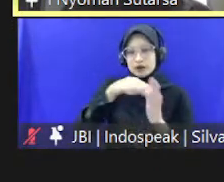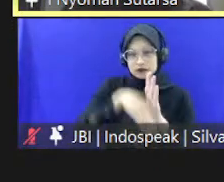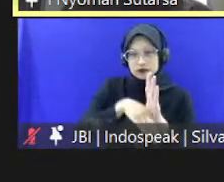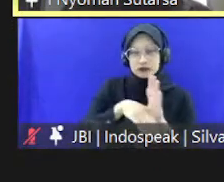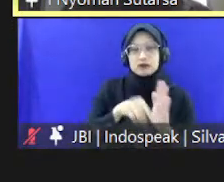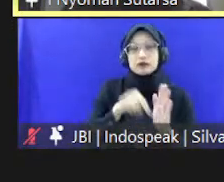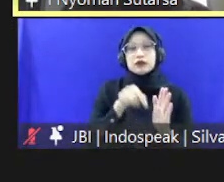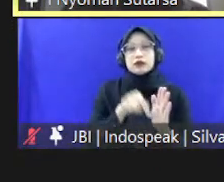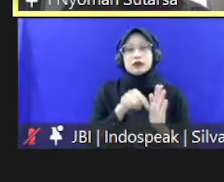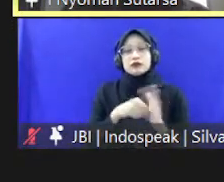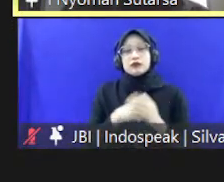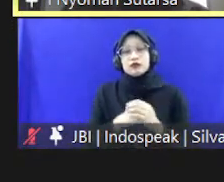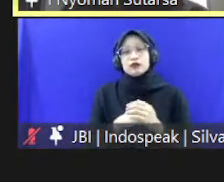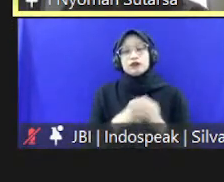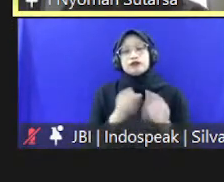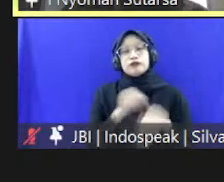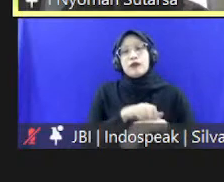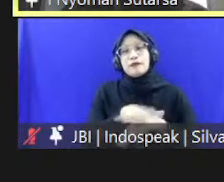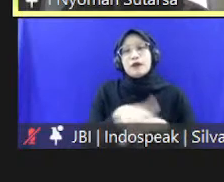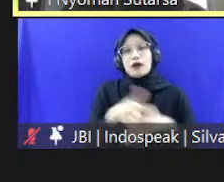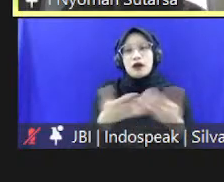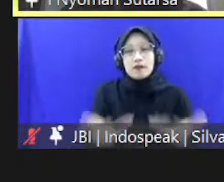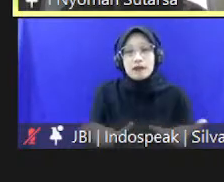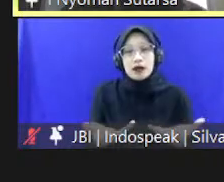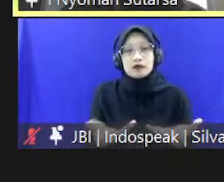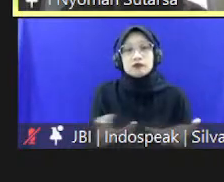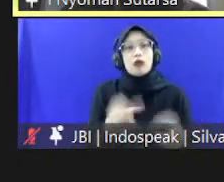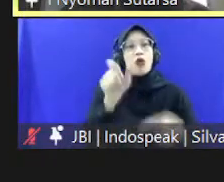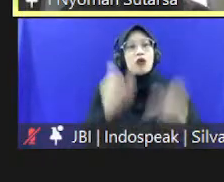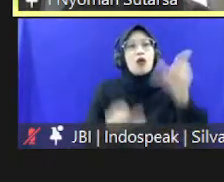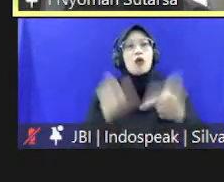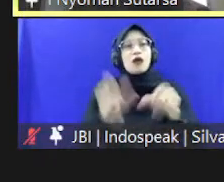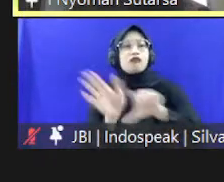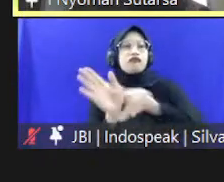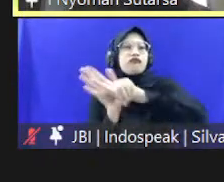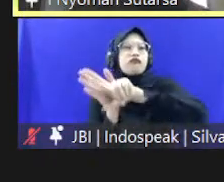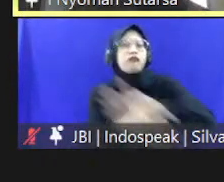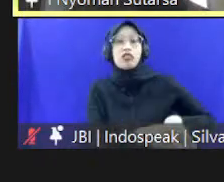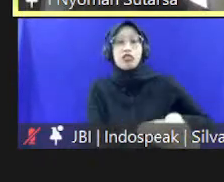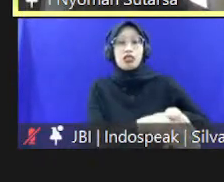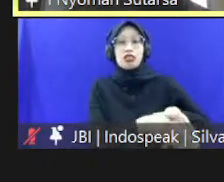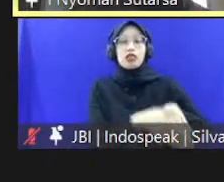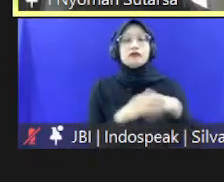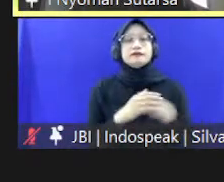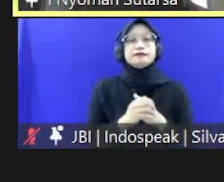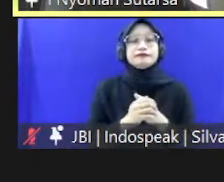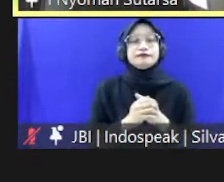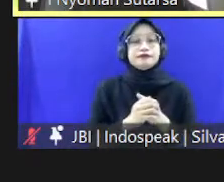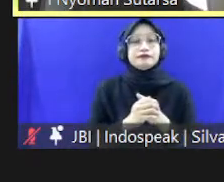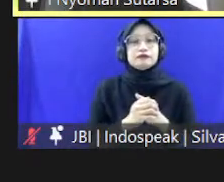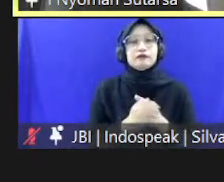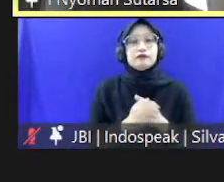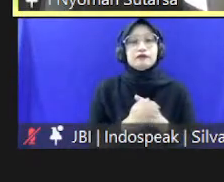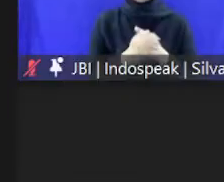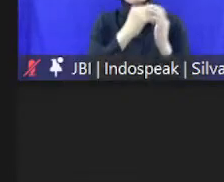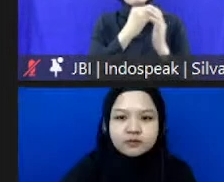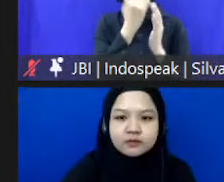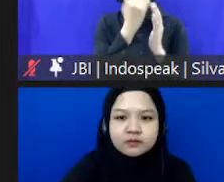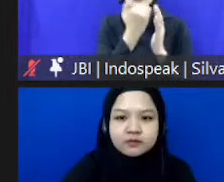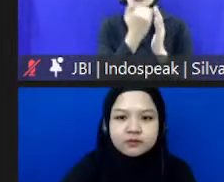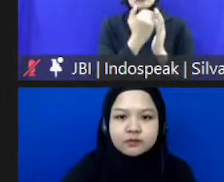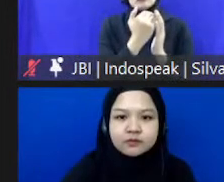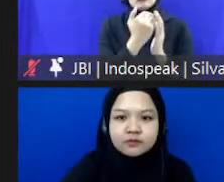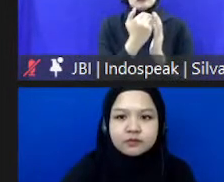of social suffering and social neglect that she experienced. The notion of risk and moral governance, for example, conflate